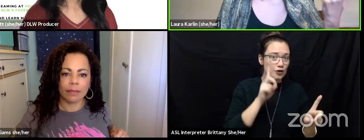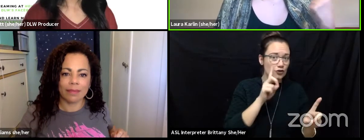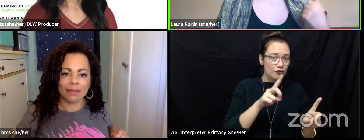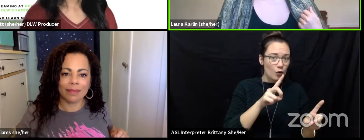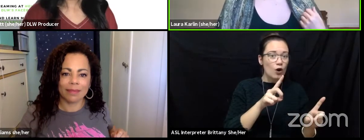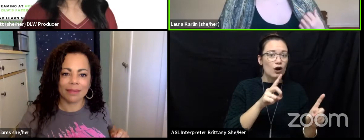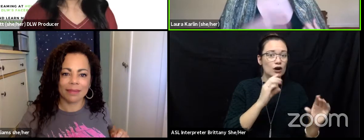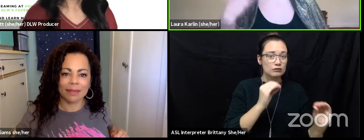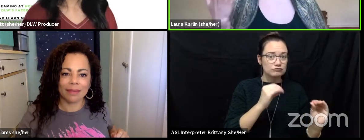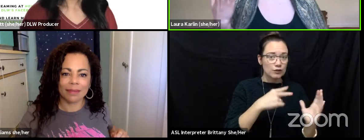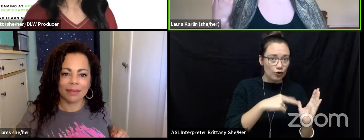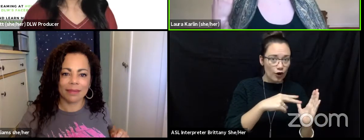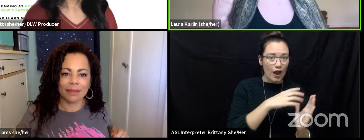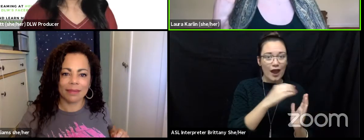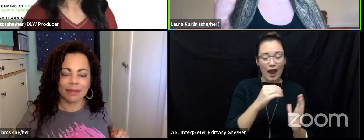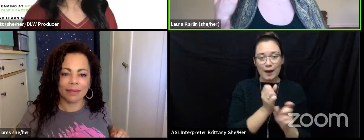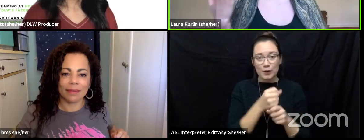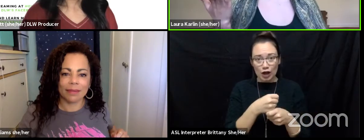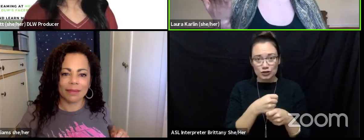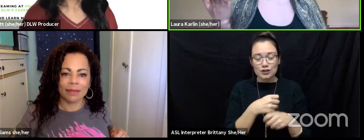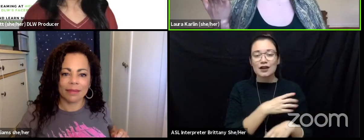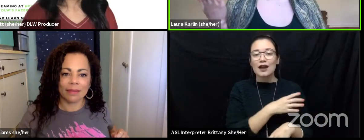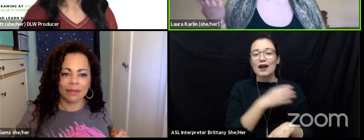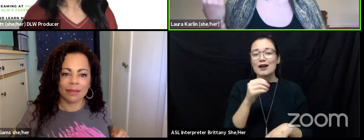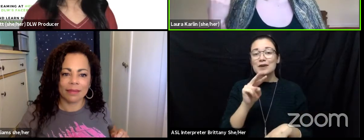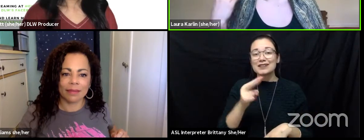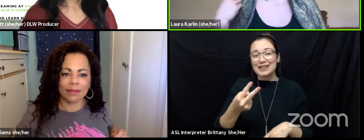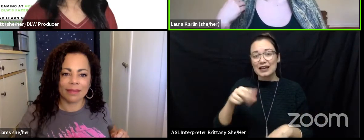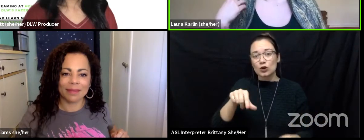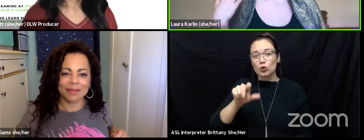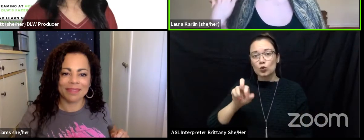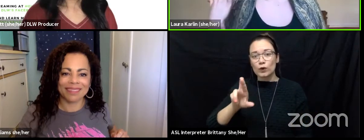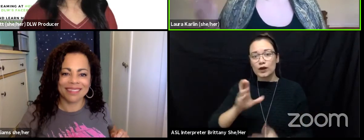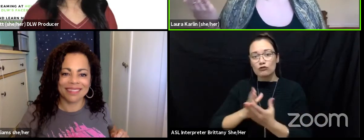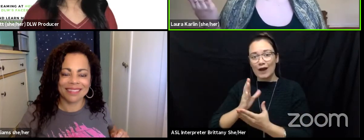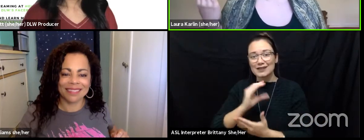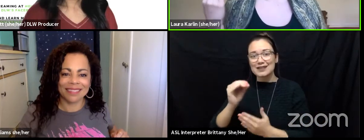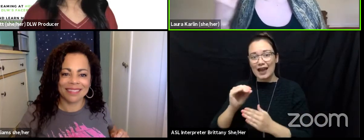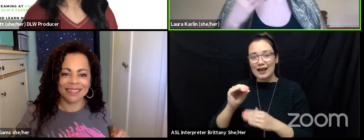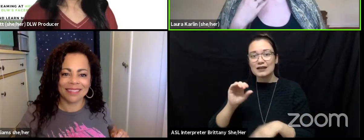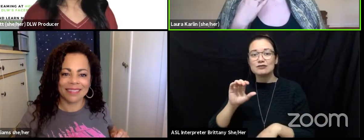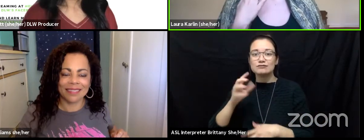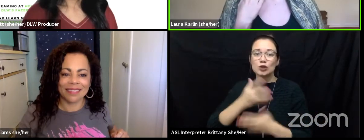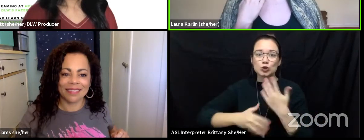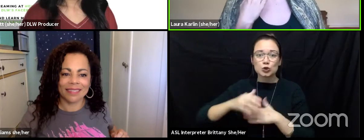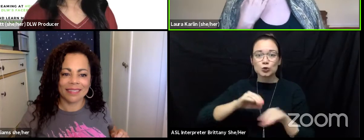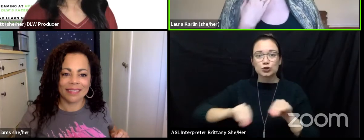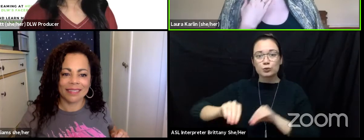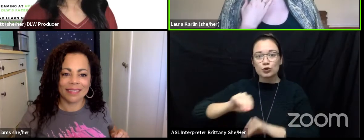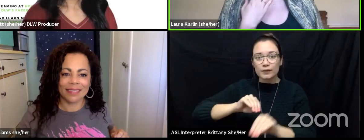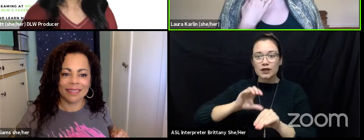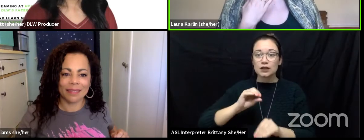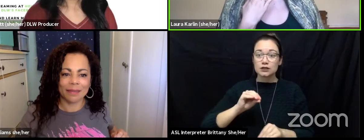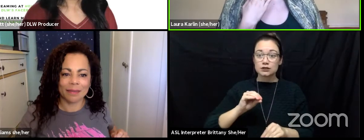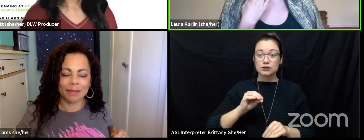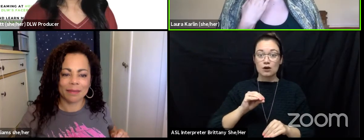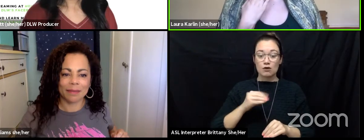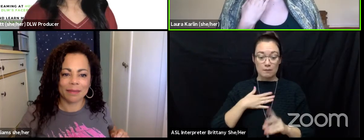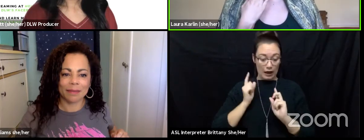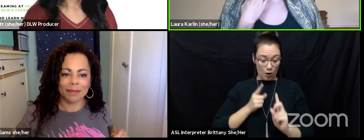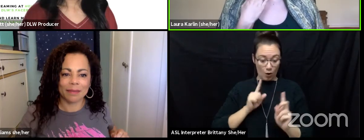production, and my second degree was actually queer rights and social movements. So the plan coming out of college was to go to law school and